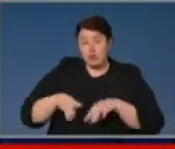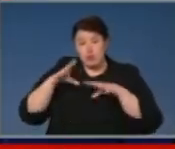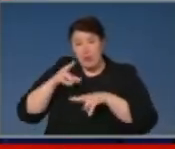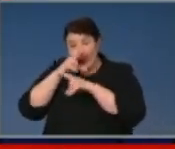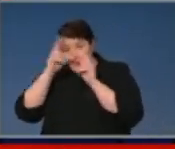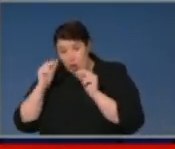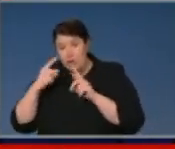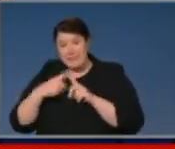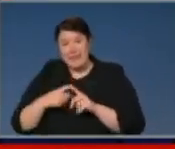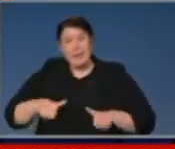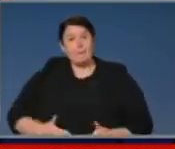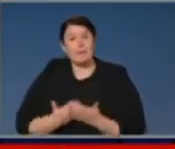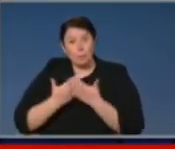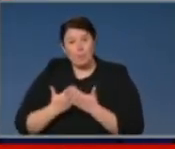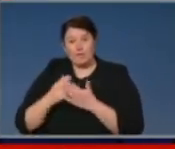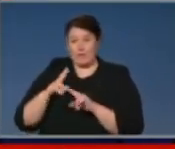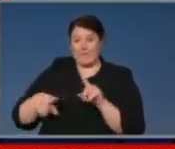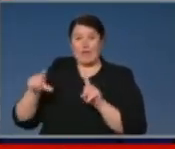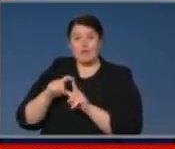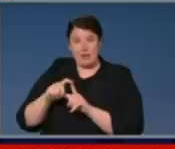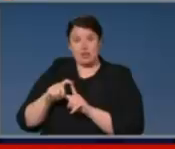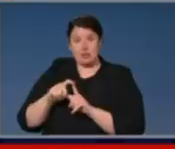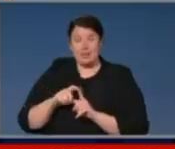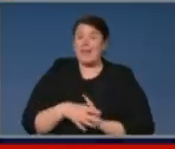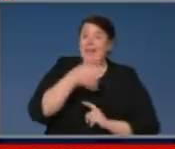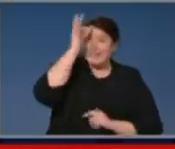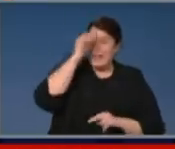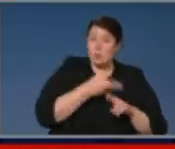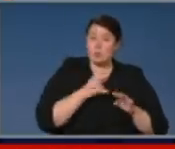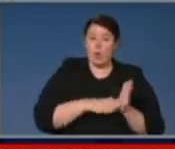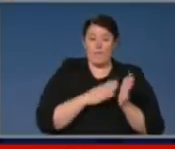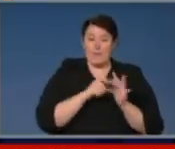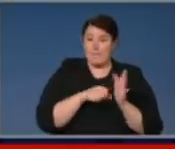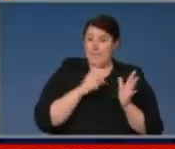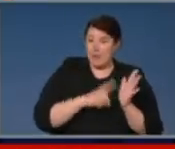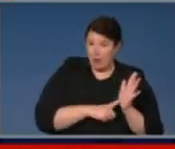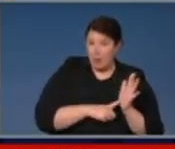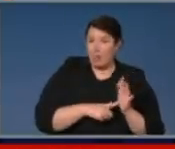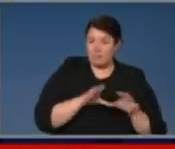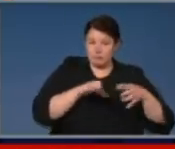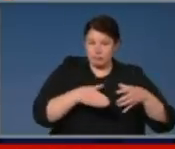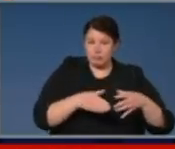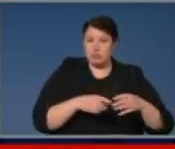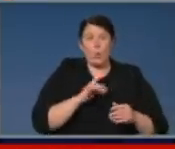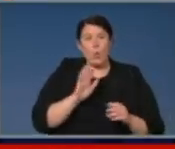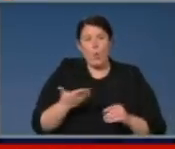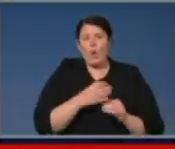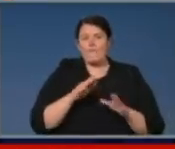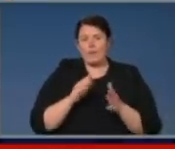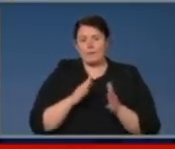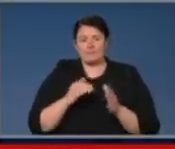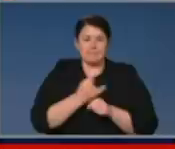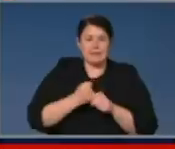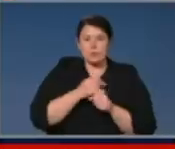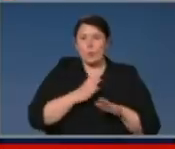Nursing and Midwifery Federation, the Council of Medical College Presidents of Australia, representing all of the medical colleges,